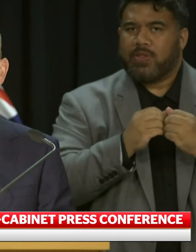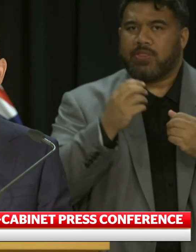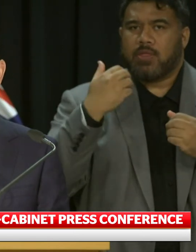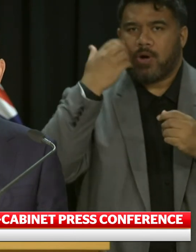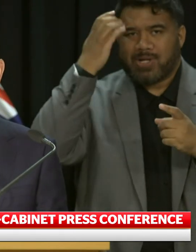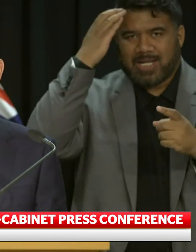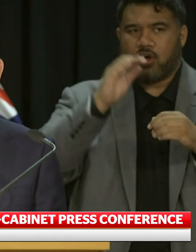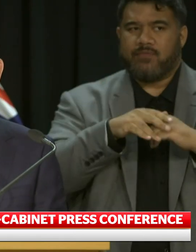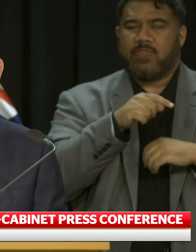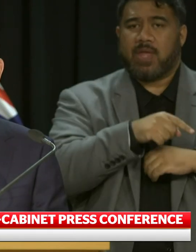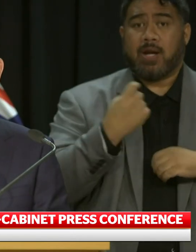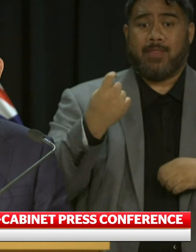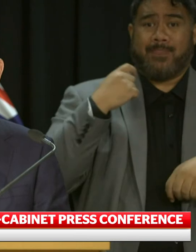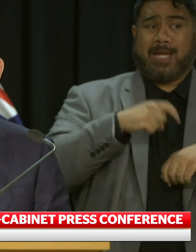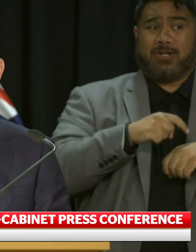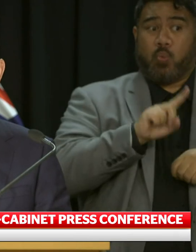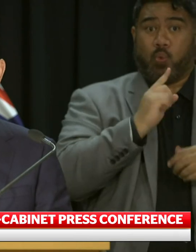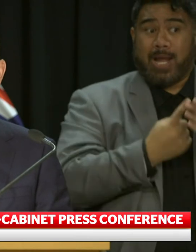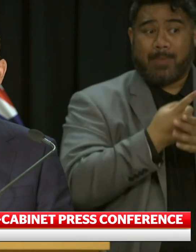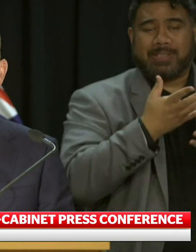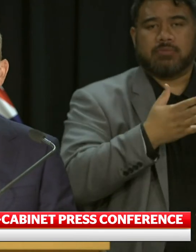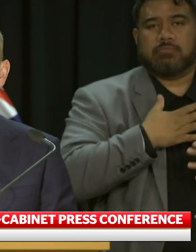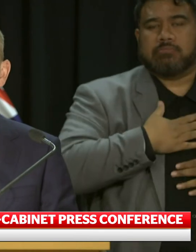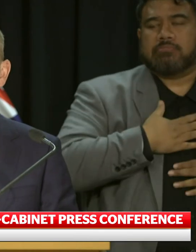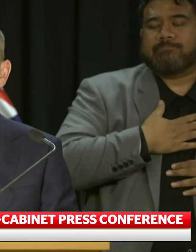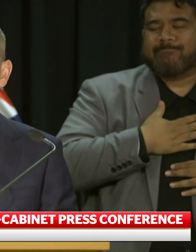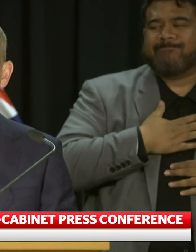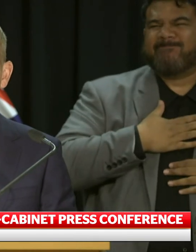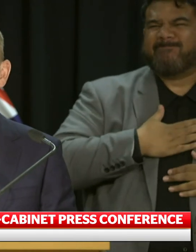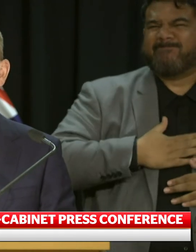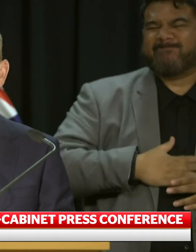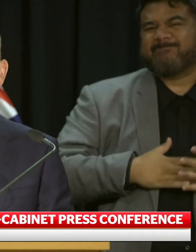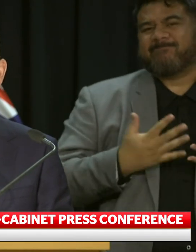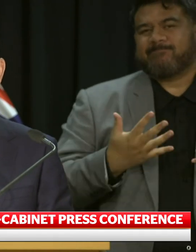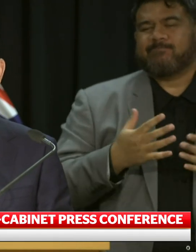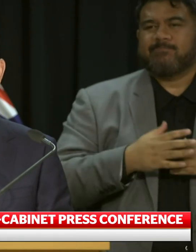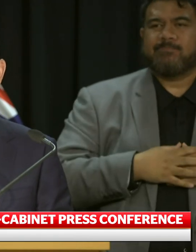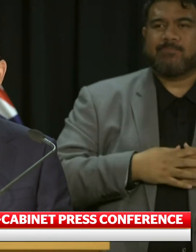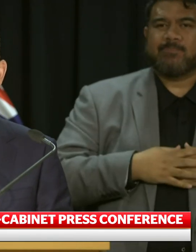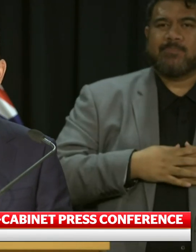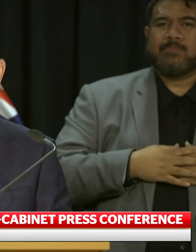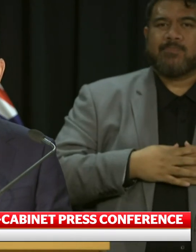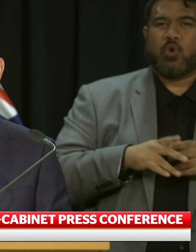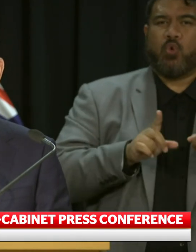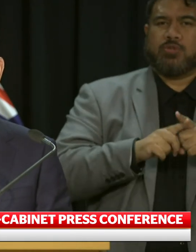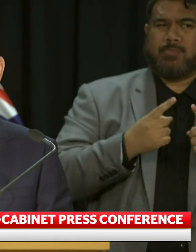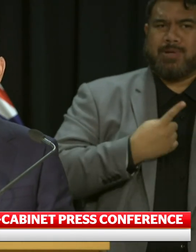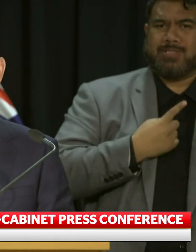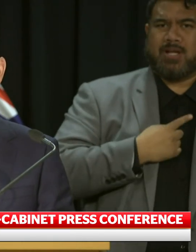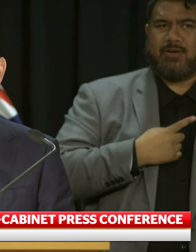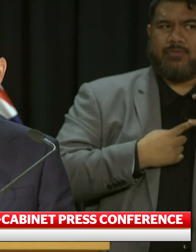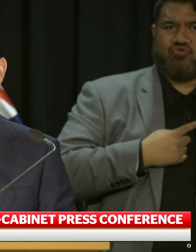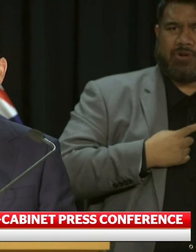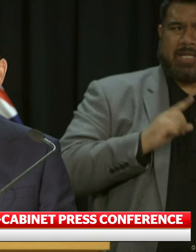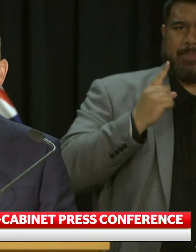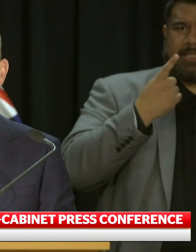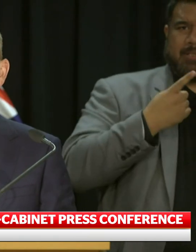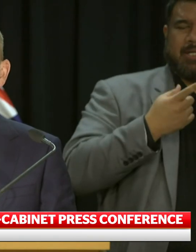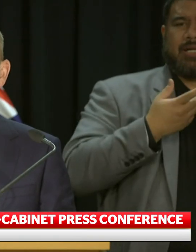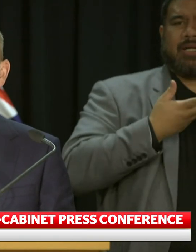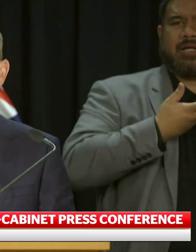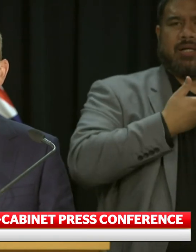was regrettable at the time, and I've also, in my conversation with the minister, just suggested to